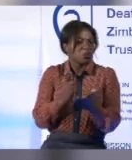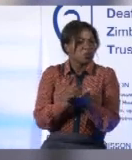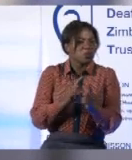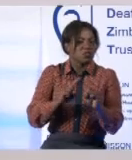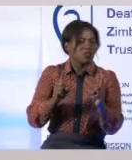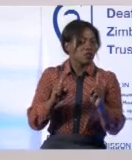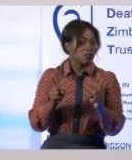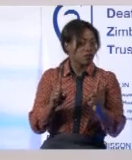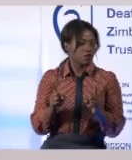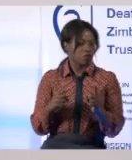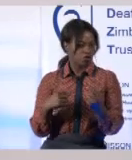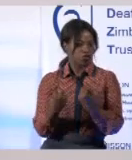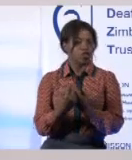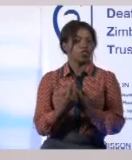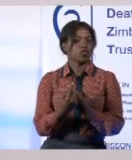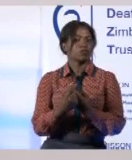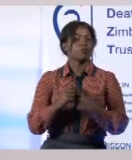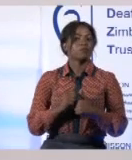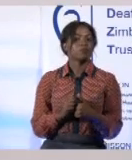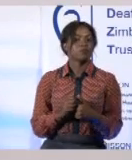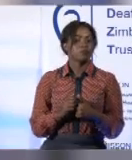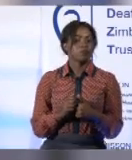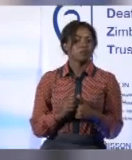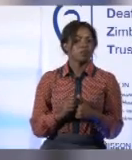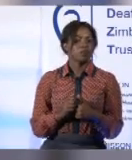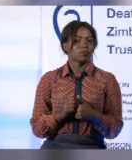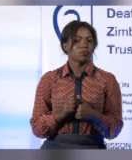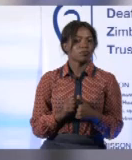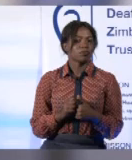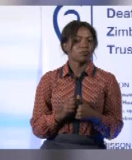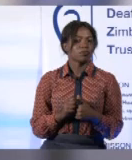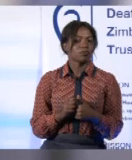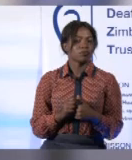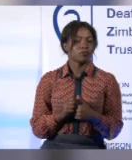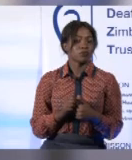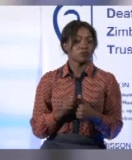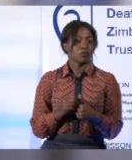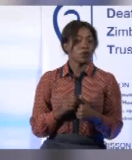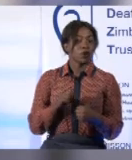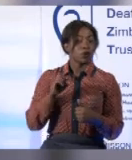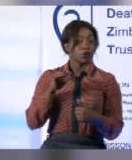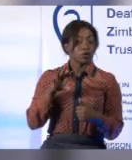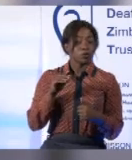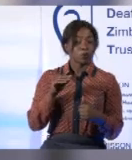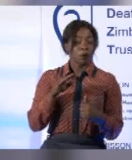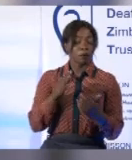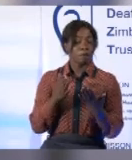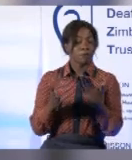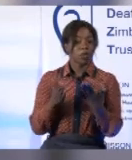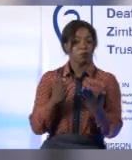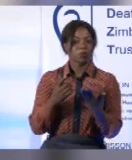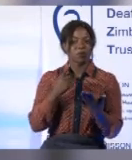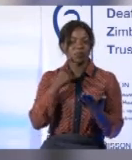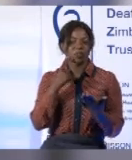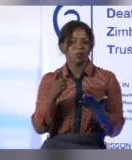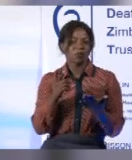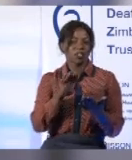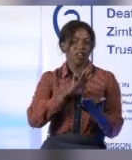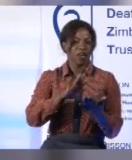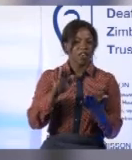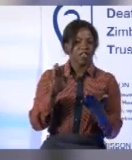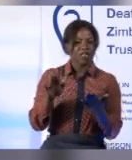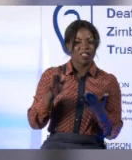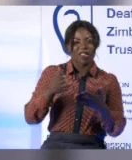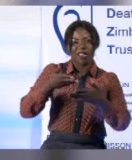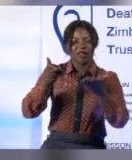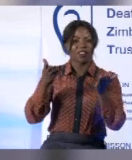You are having virtual sex? Of course. So apart from finding clients from other